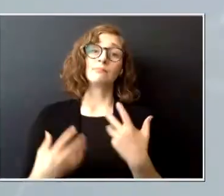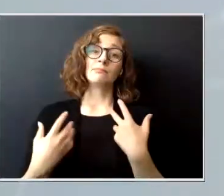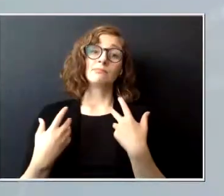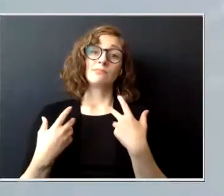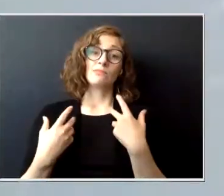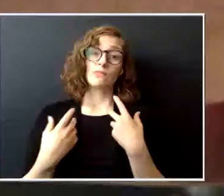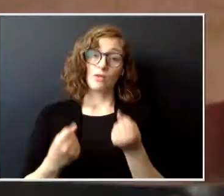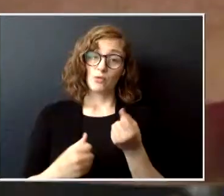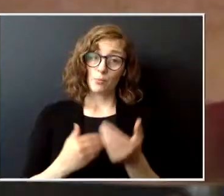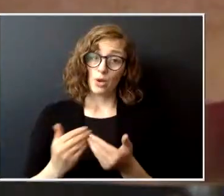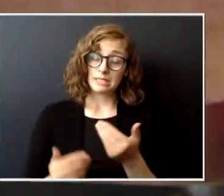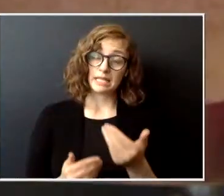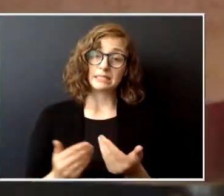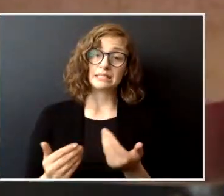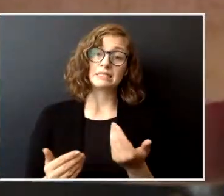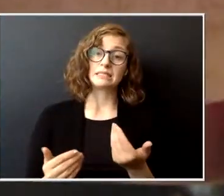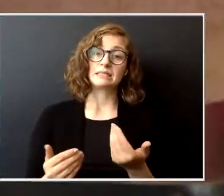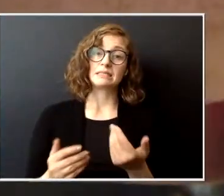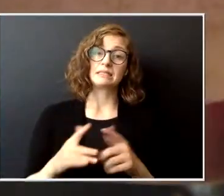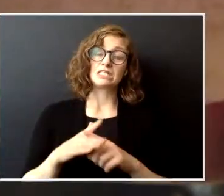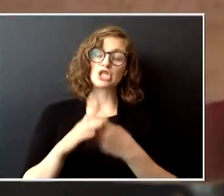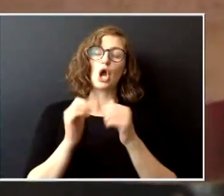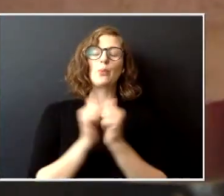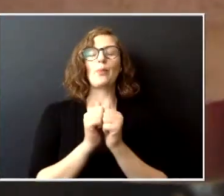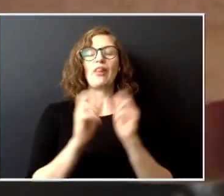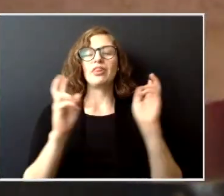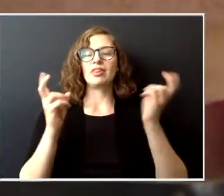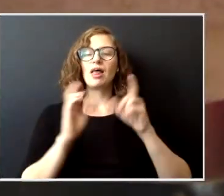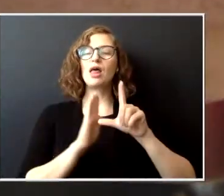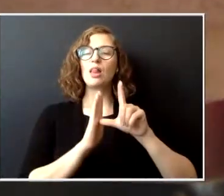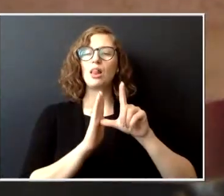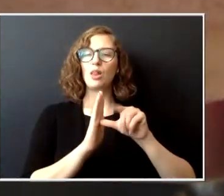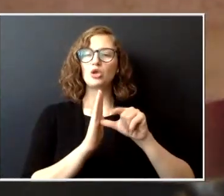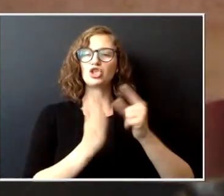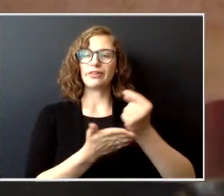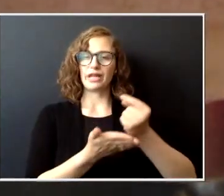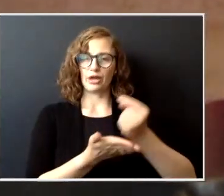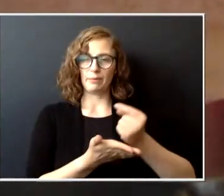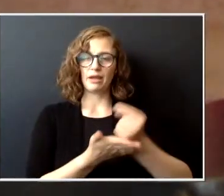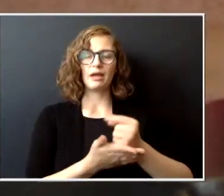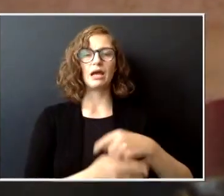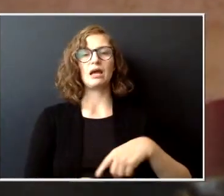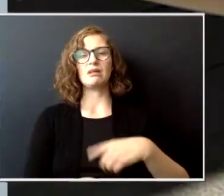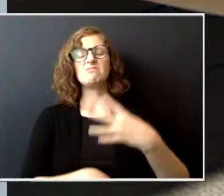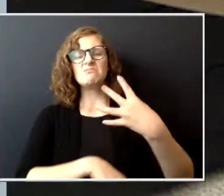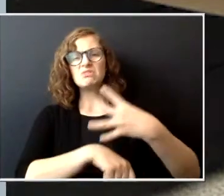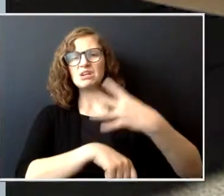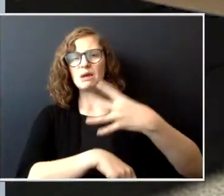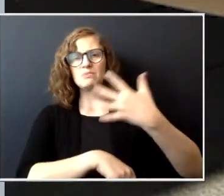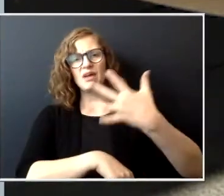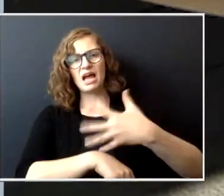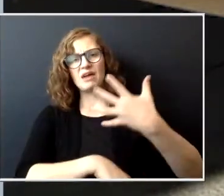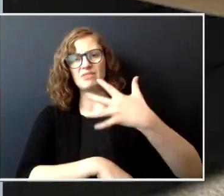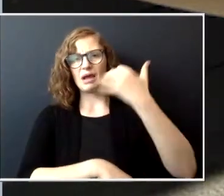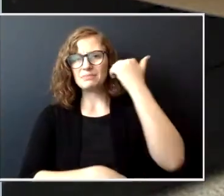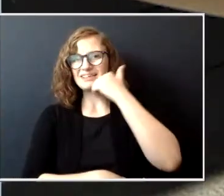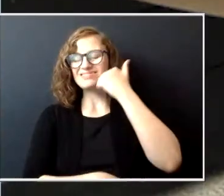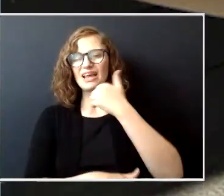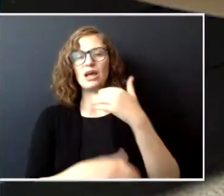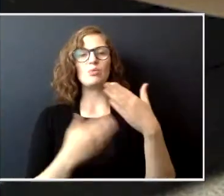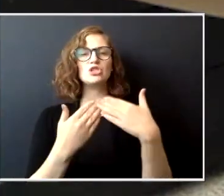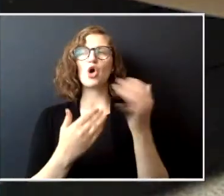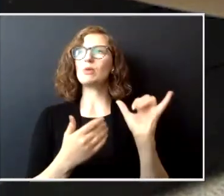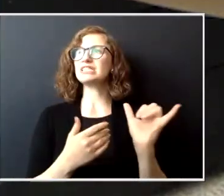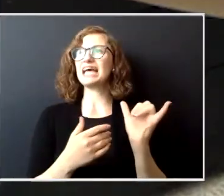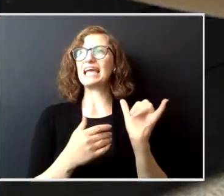you start with lotion therapy. 4 to 5 times a day I was doing almost like a deep tissue massage into my